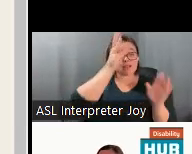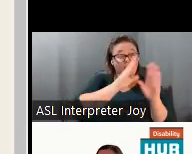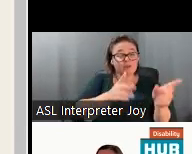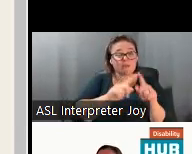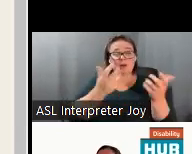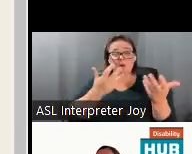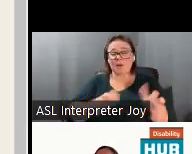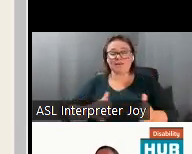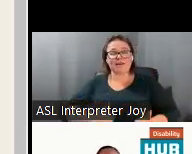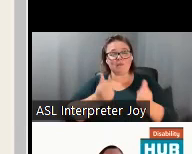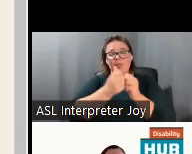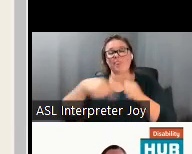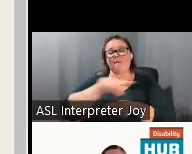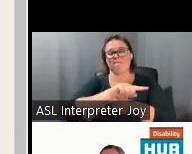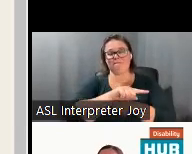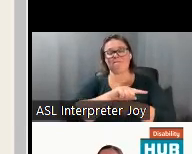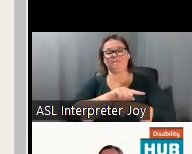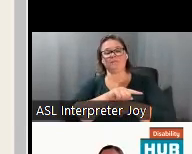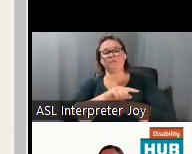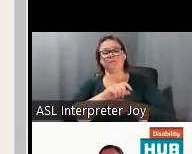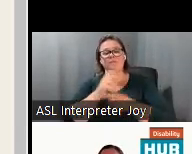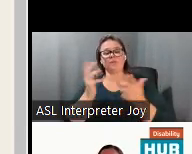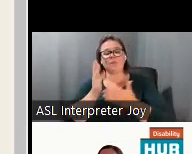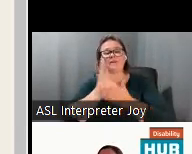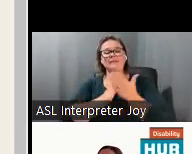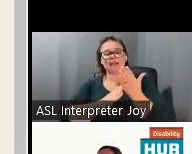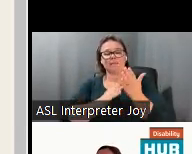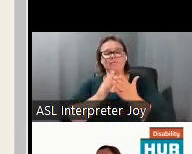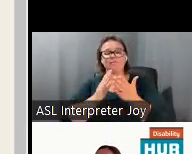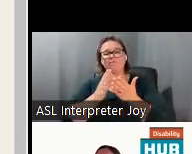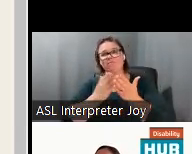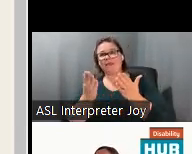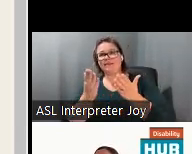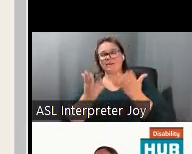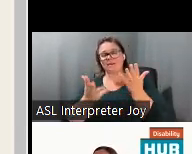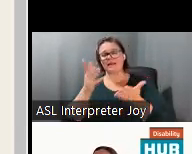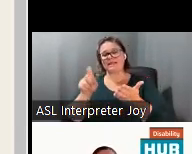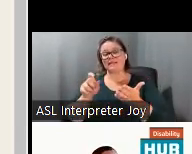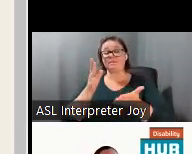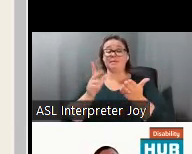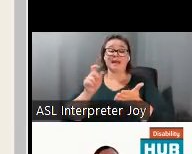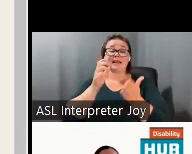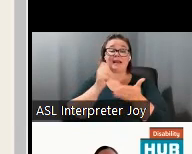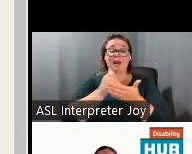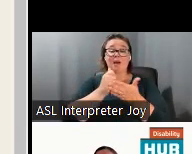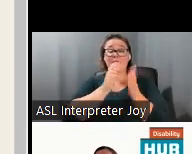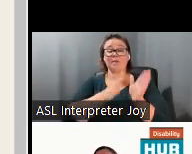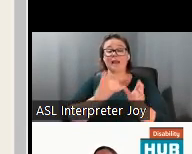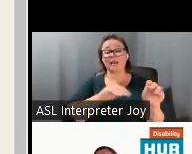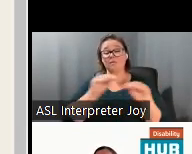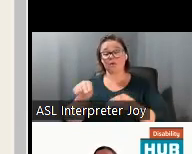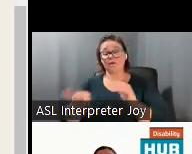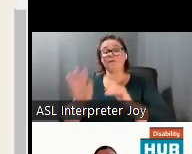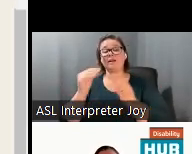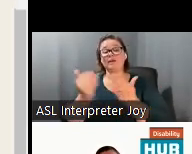my parents. And what are some help? What's some pieces of help that I might need? I might need help planning the move and finding a new